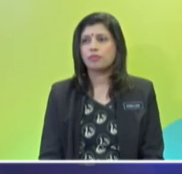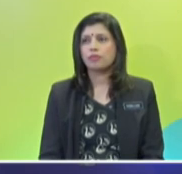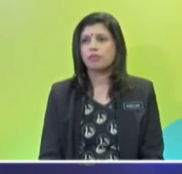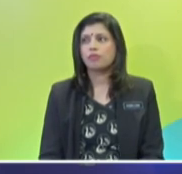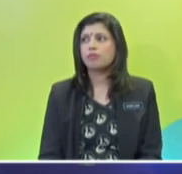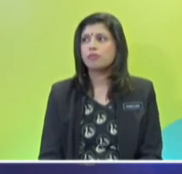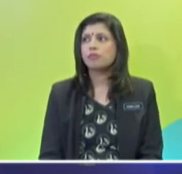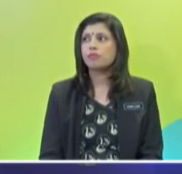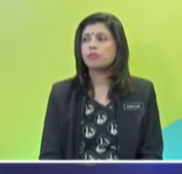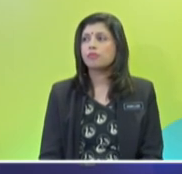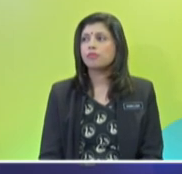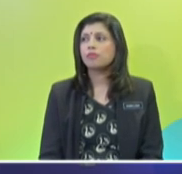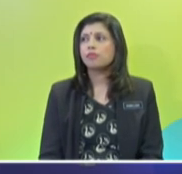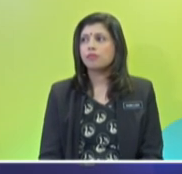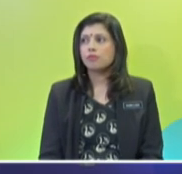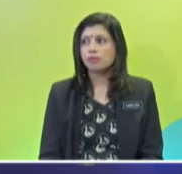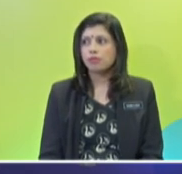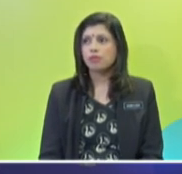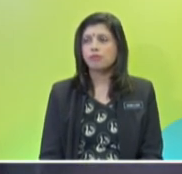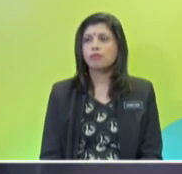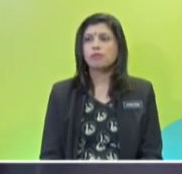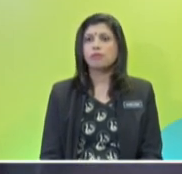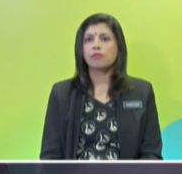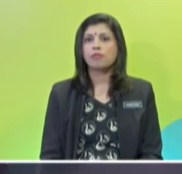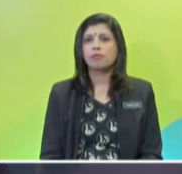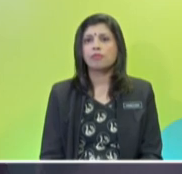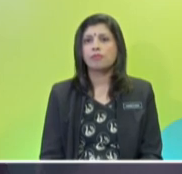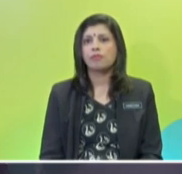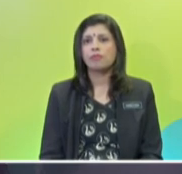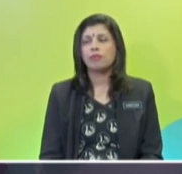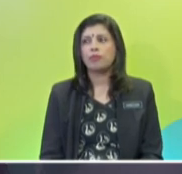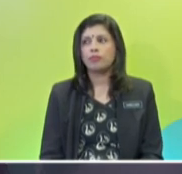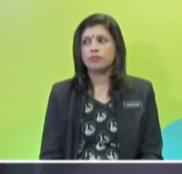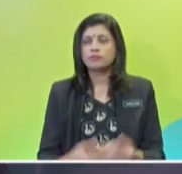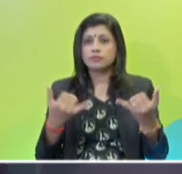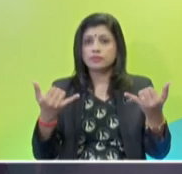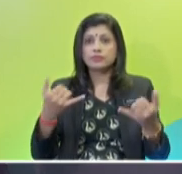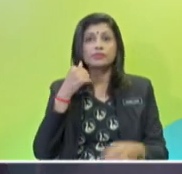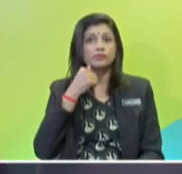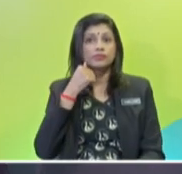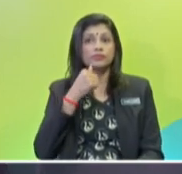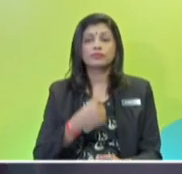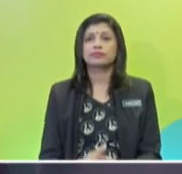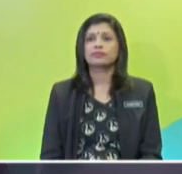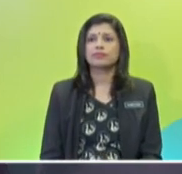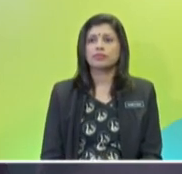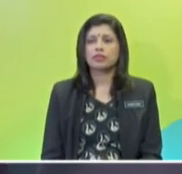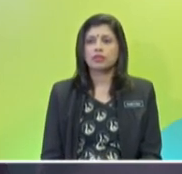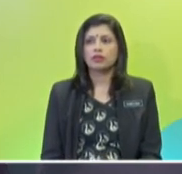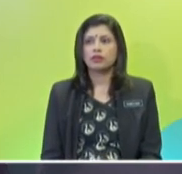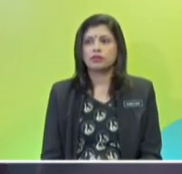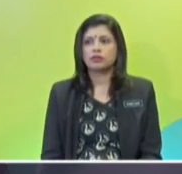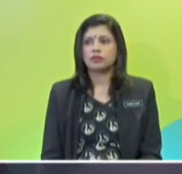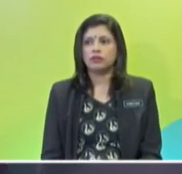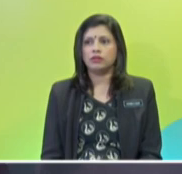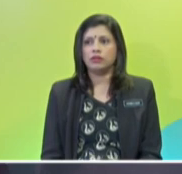one, please. Number one, alright. Number one. We are leading. Okay. Alright, so now it's girls' turn. Okay. Okay, girls, are you ready? Who's